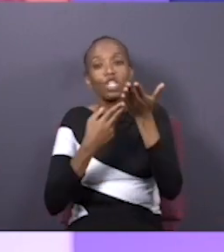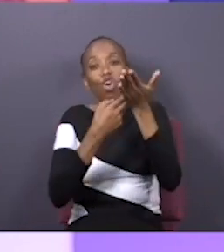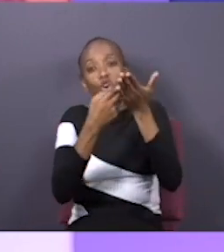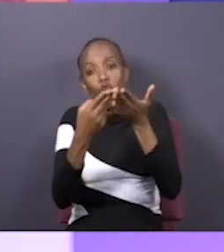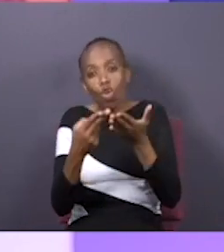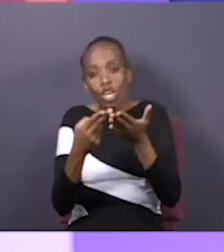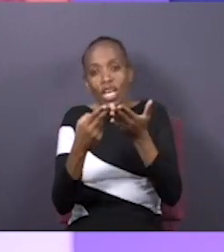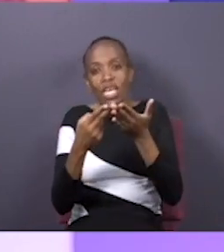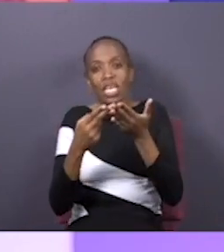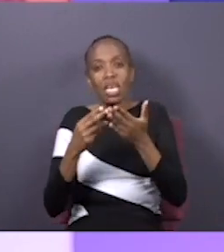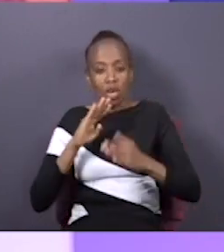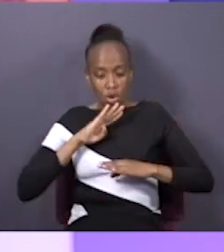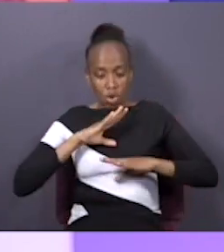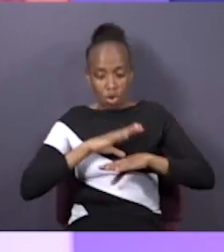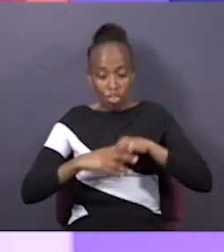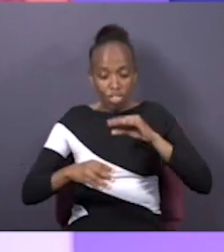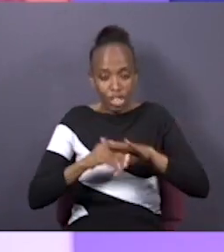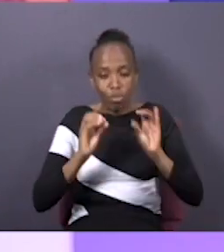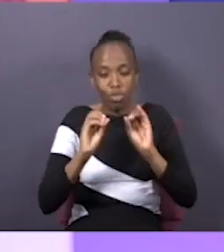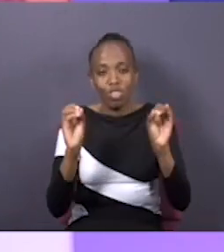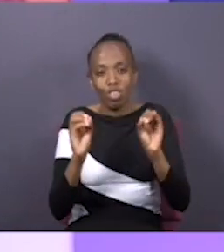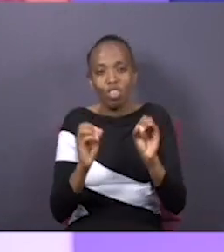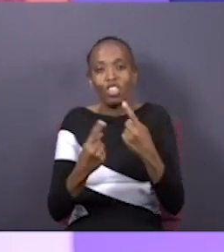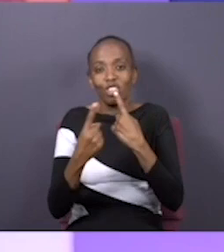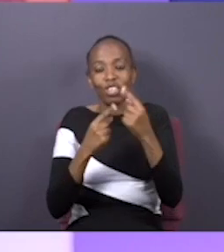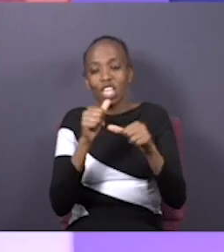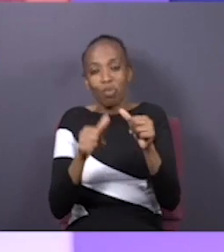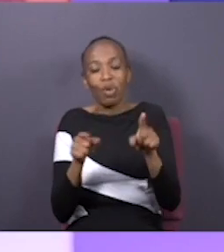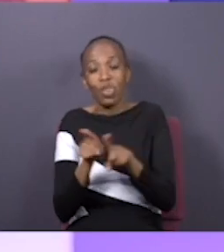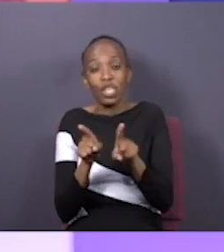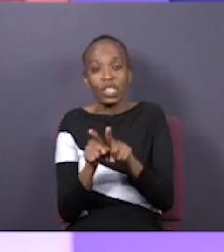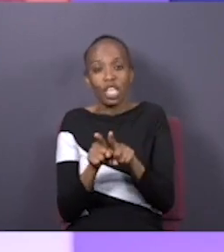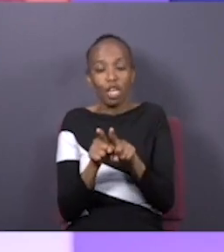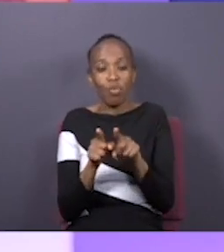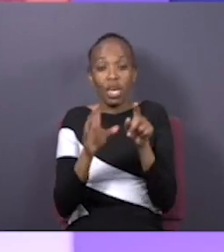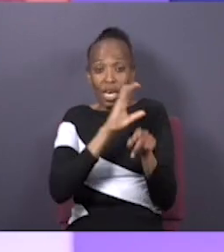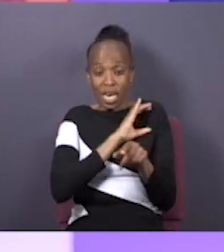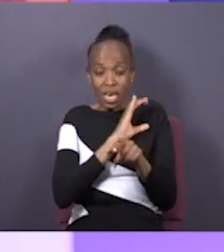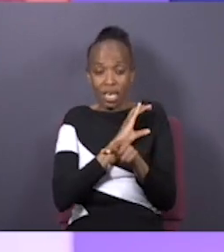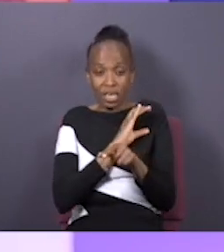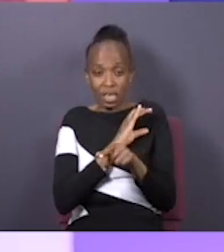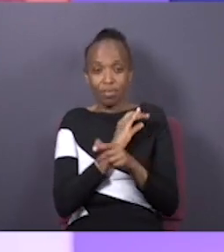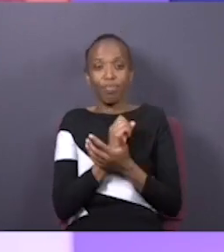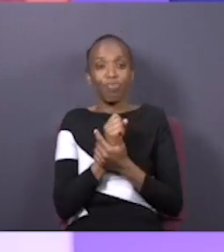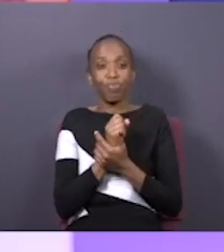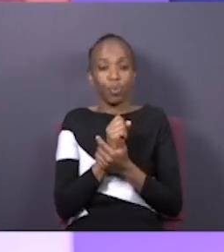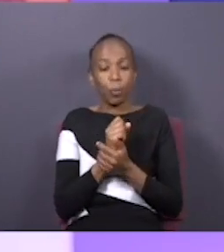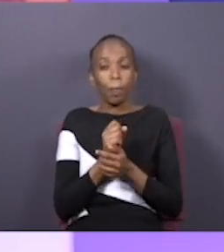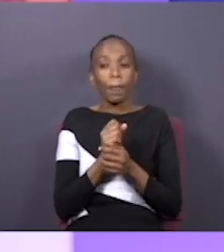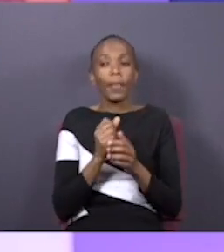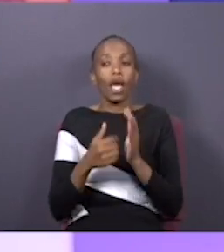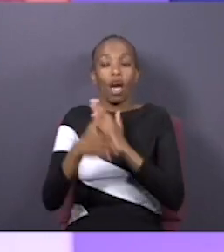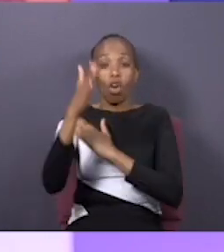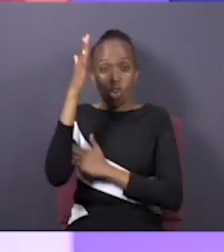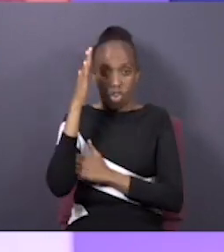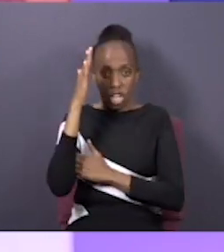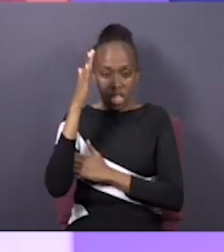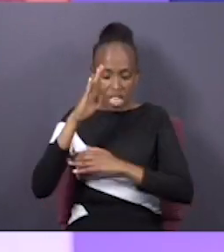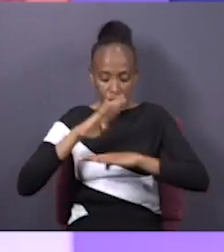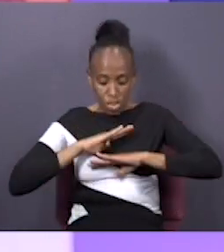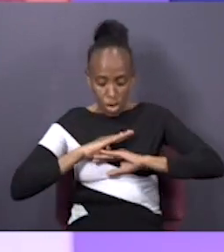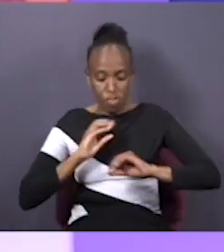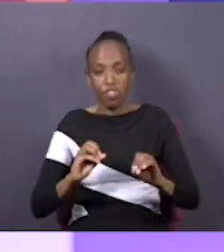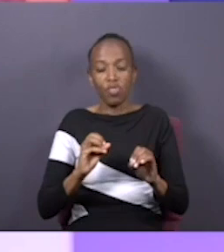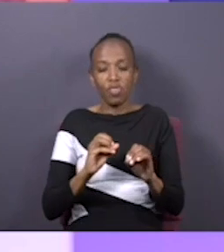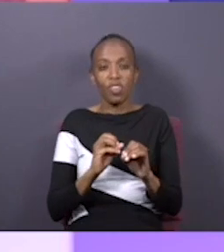Holy Discontentment, talking about the same attribute of dissatisfaction, a godly